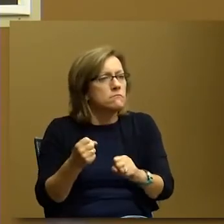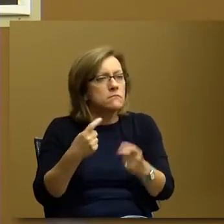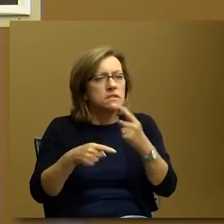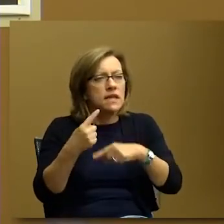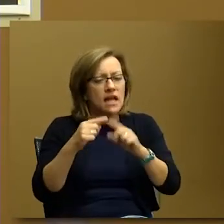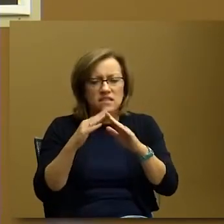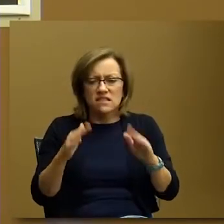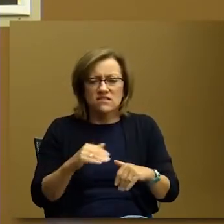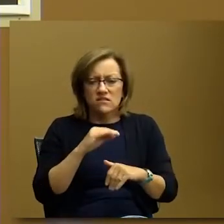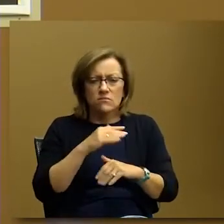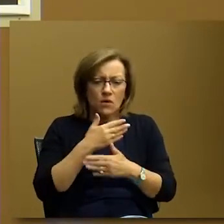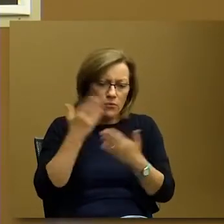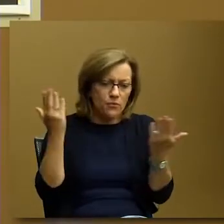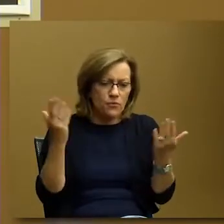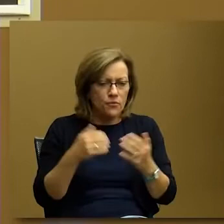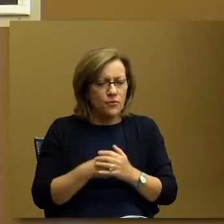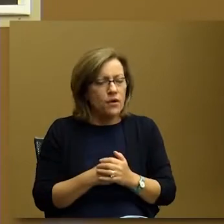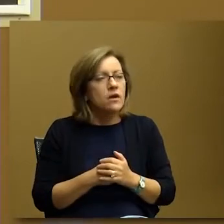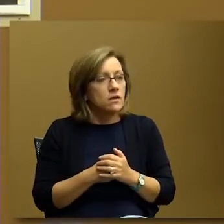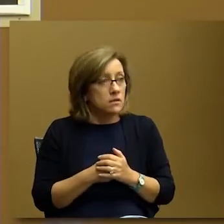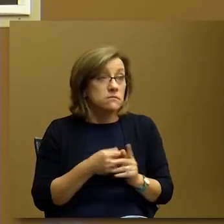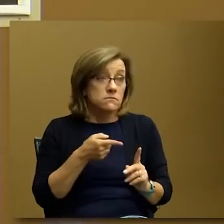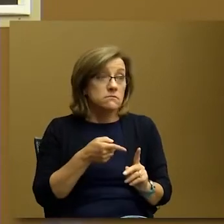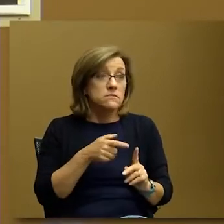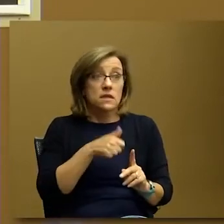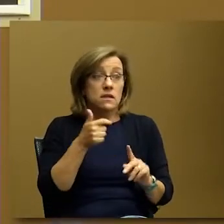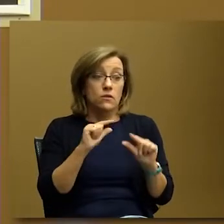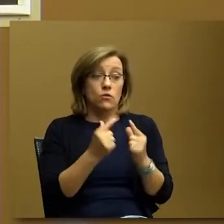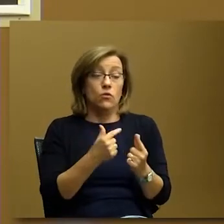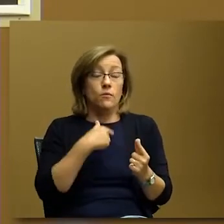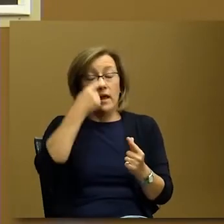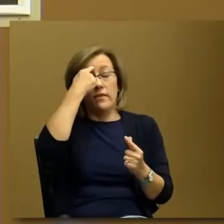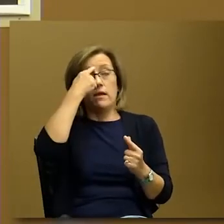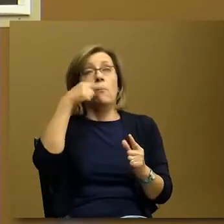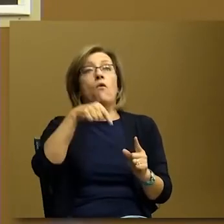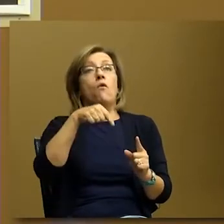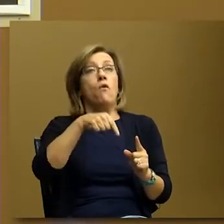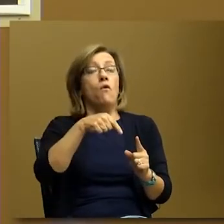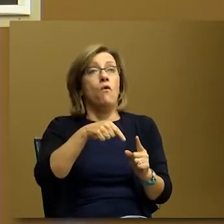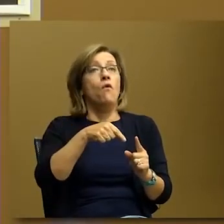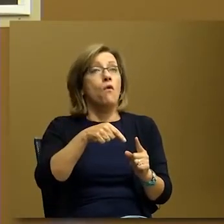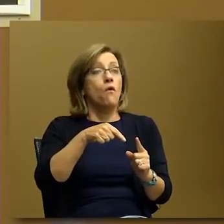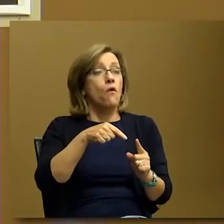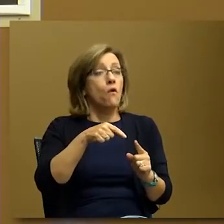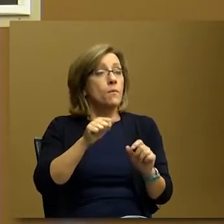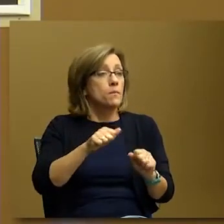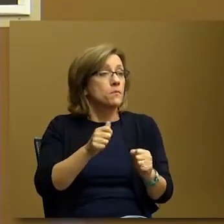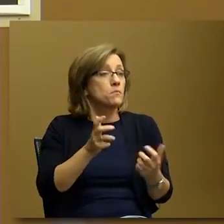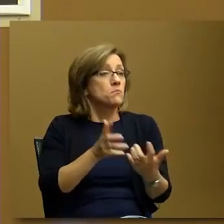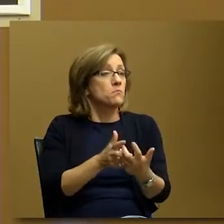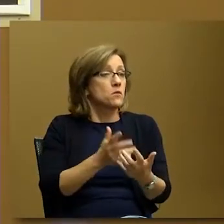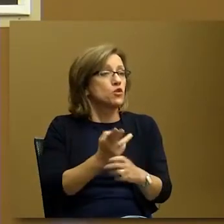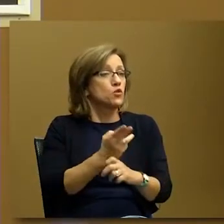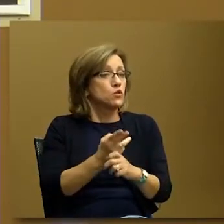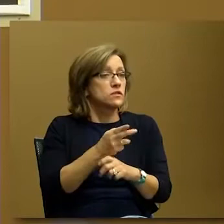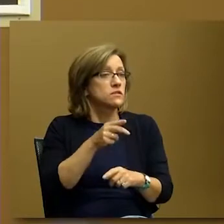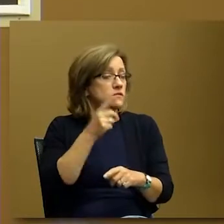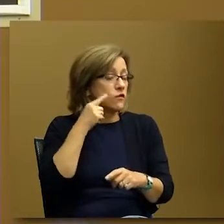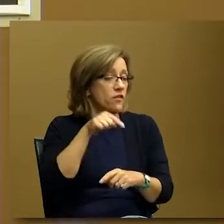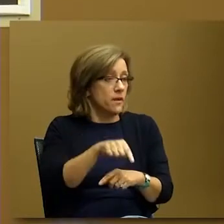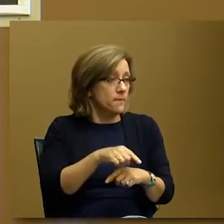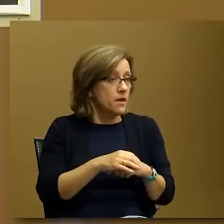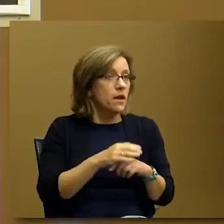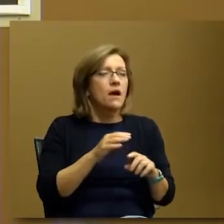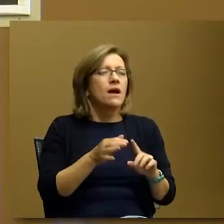system. And so that's another group that I think that it would have the potential with. Right. Unless they're past